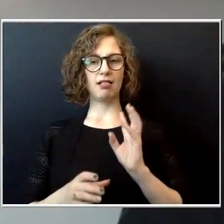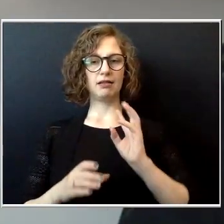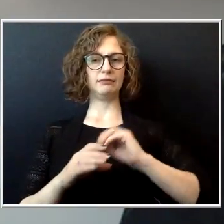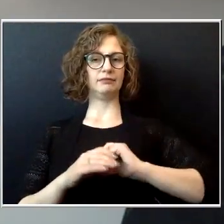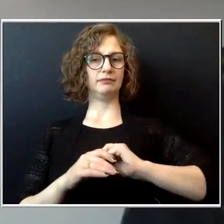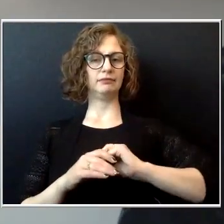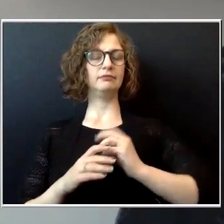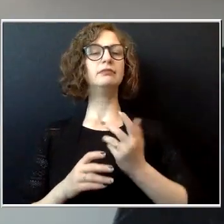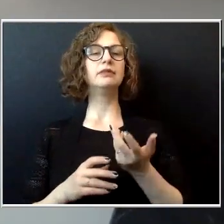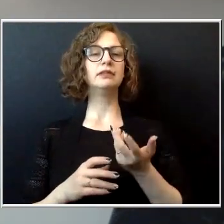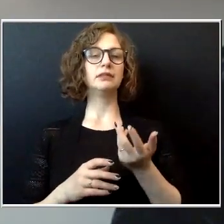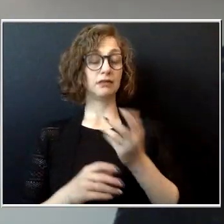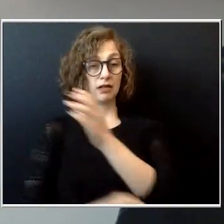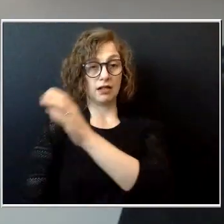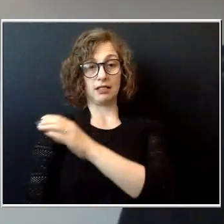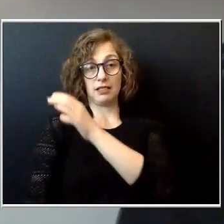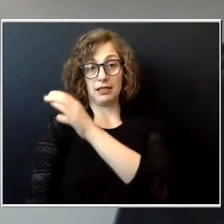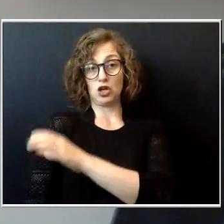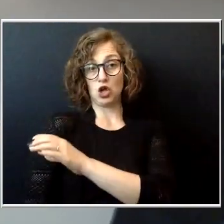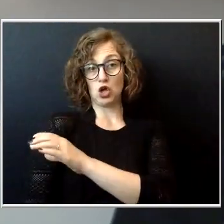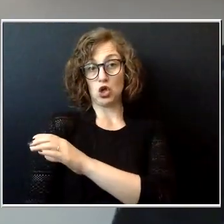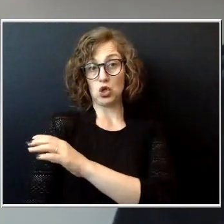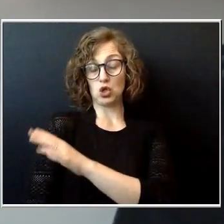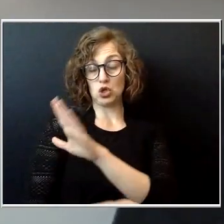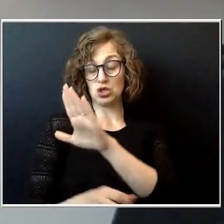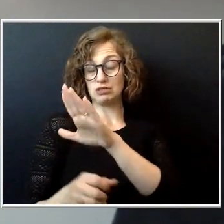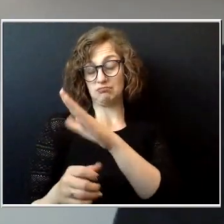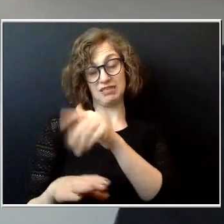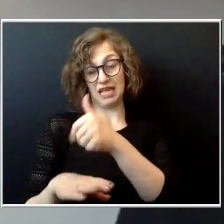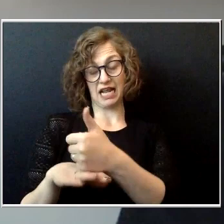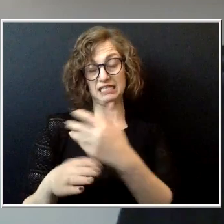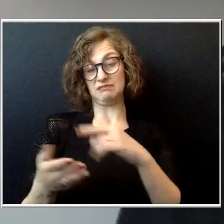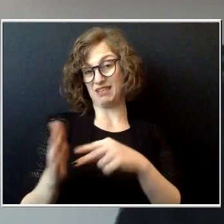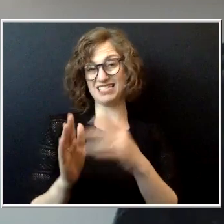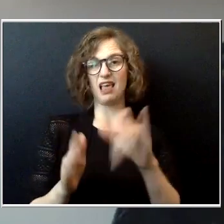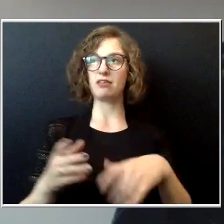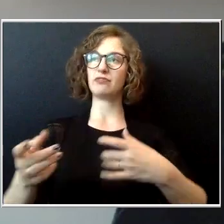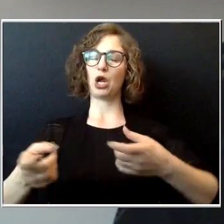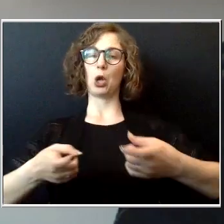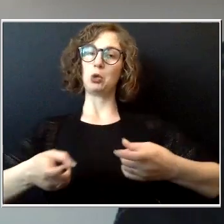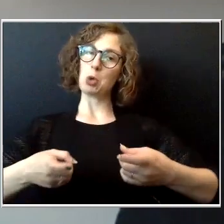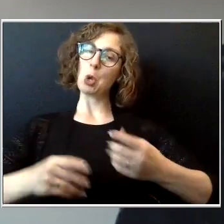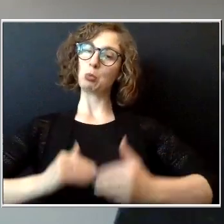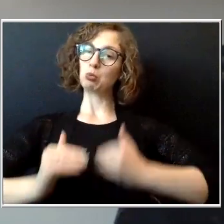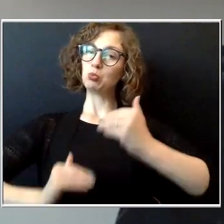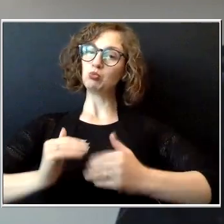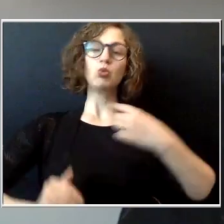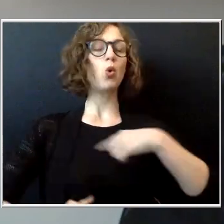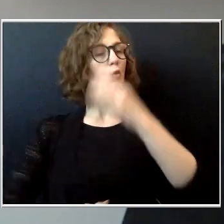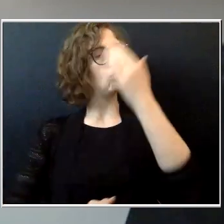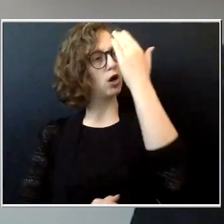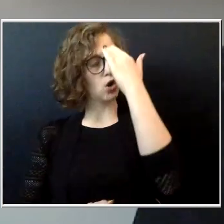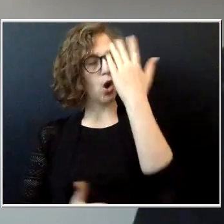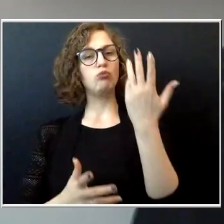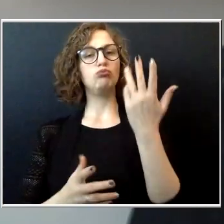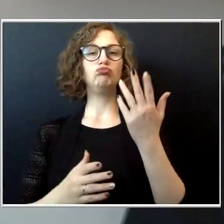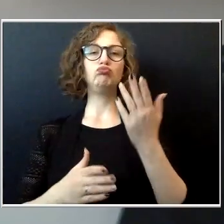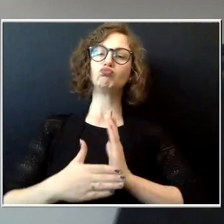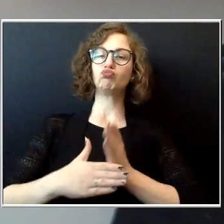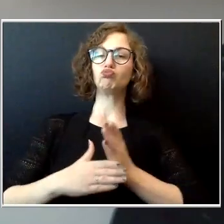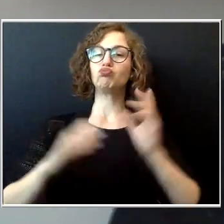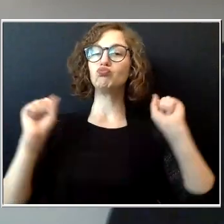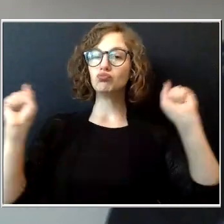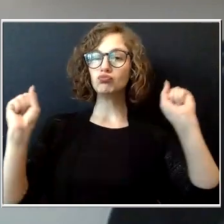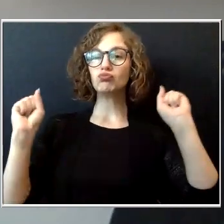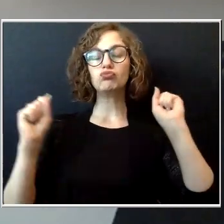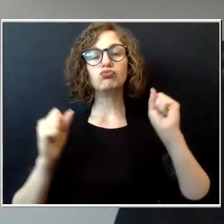very controlled, this seems to be working. So we know that moderate exercise for at least 150 minutes